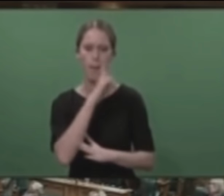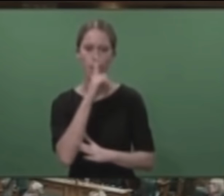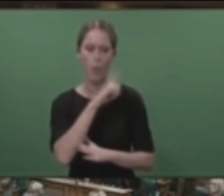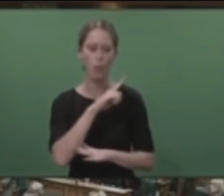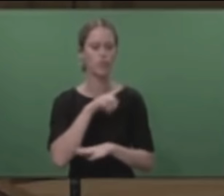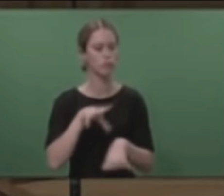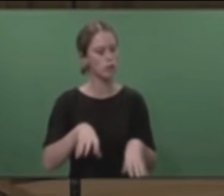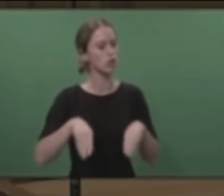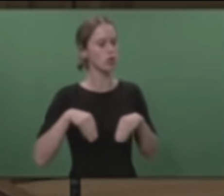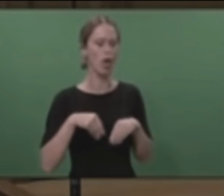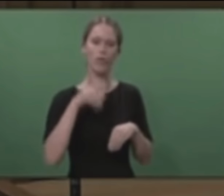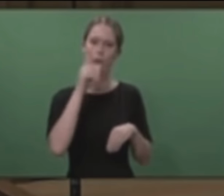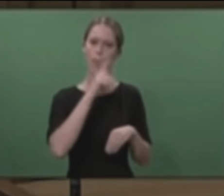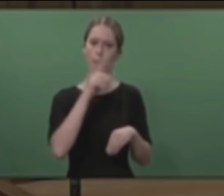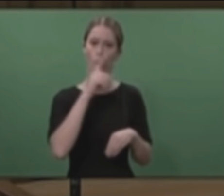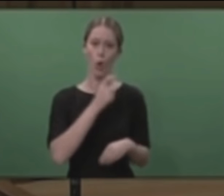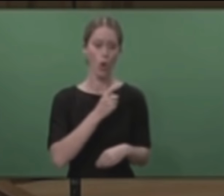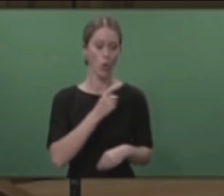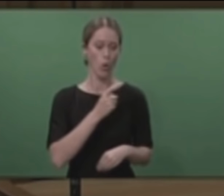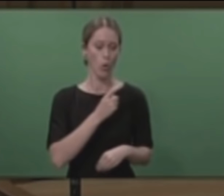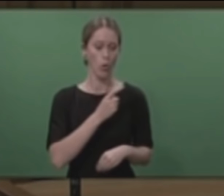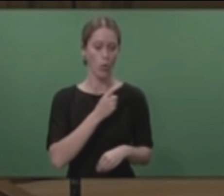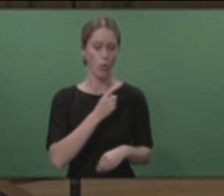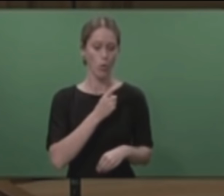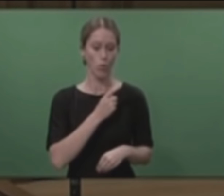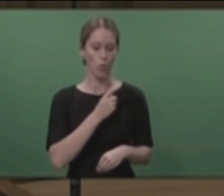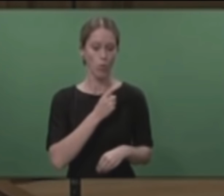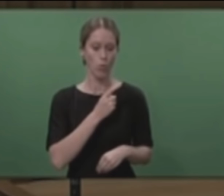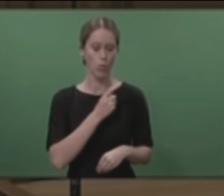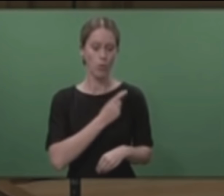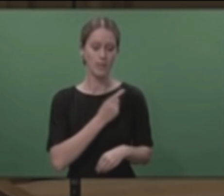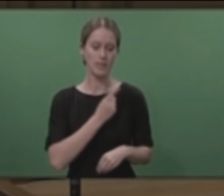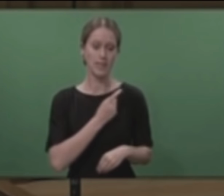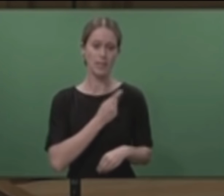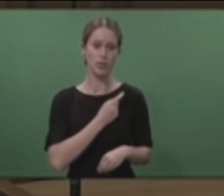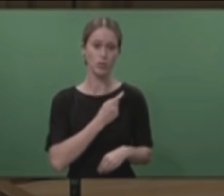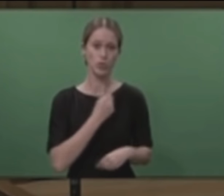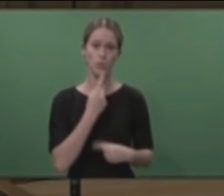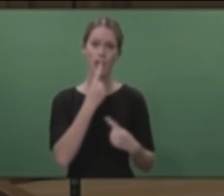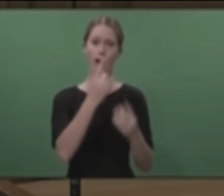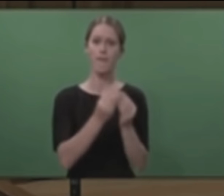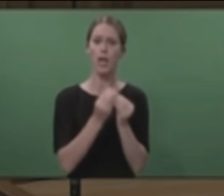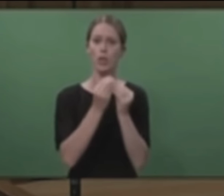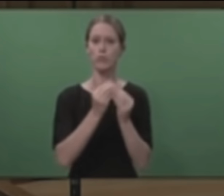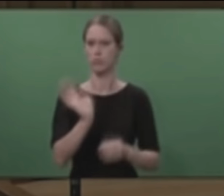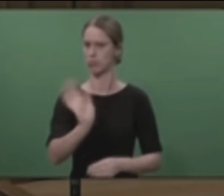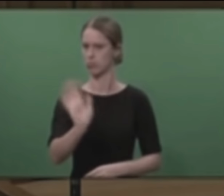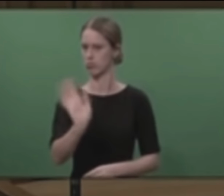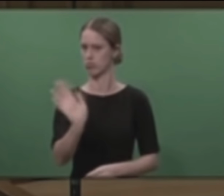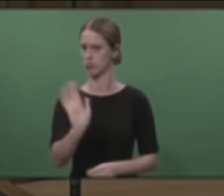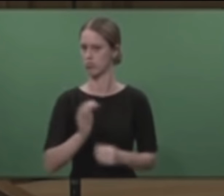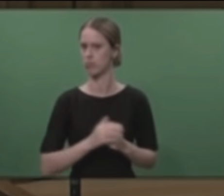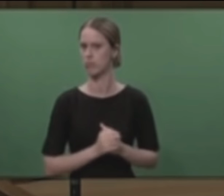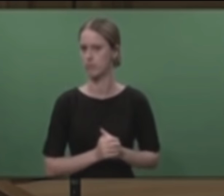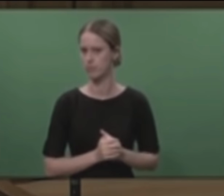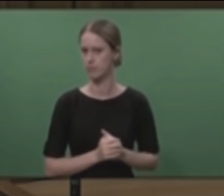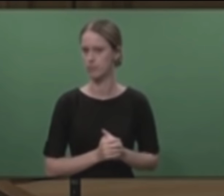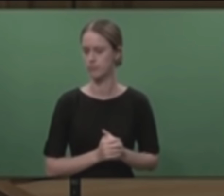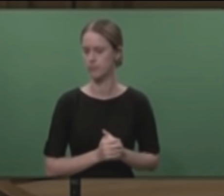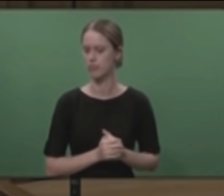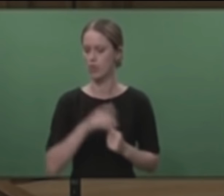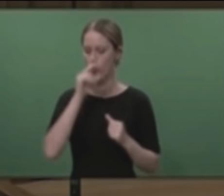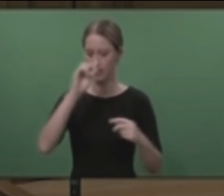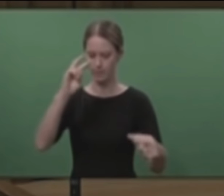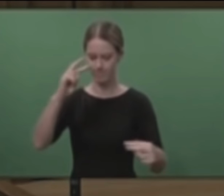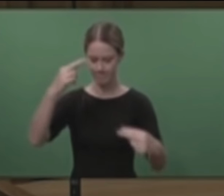tolerant people. We aren't scared to lift our heads above the parapet and express our values to the world. And we have the ability to reflect